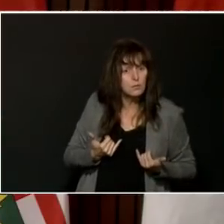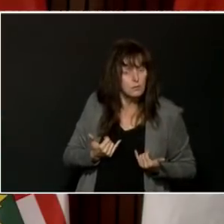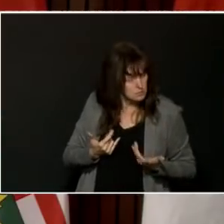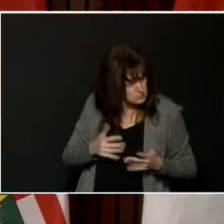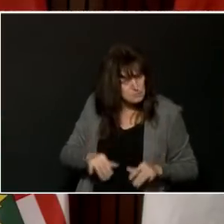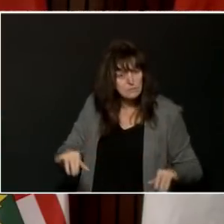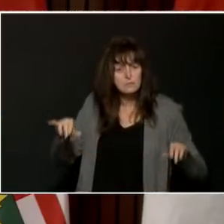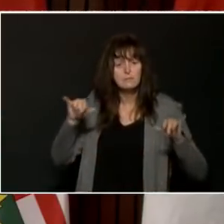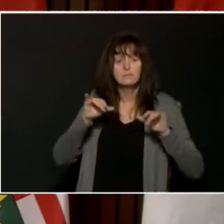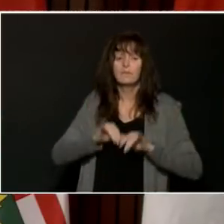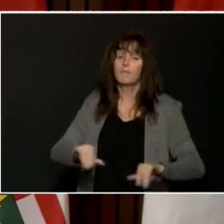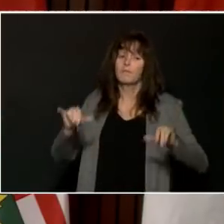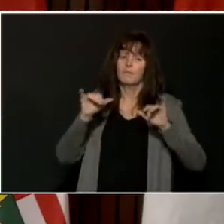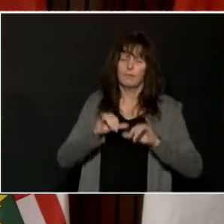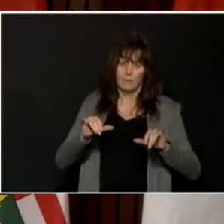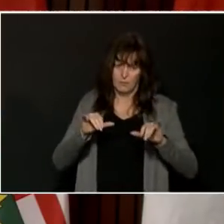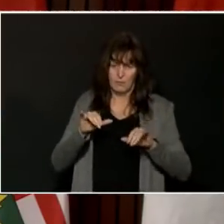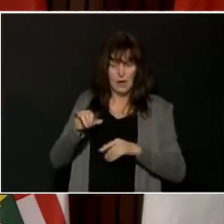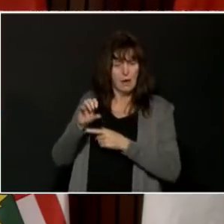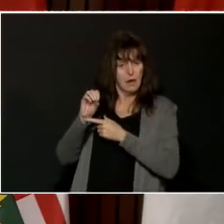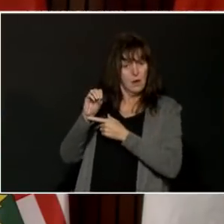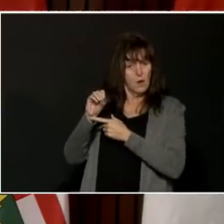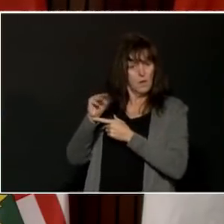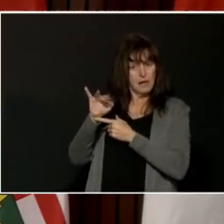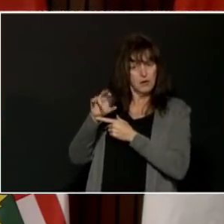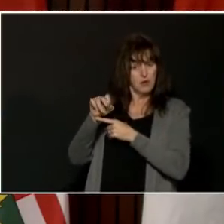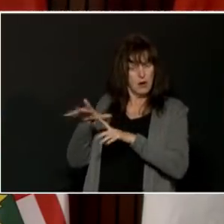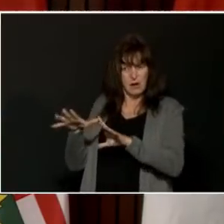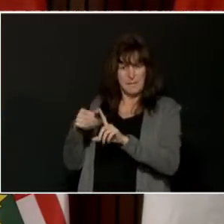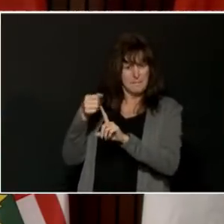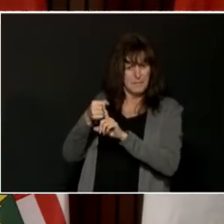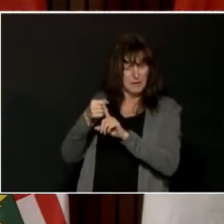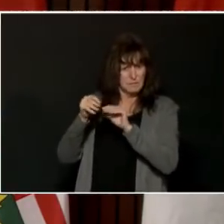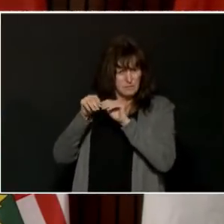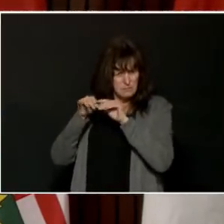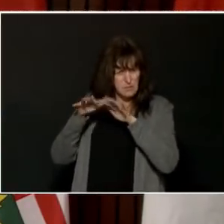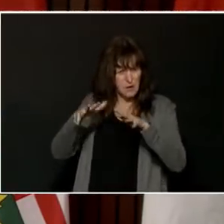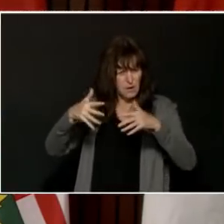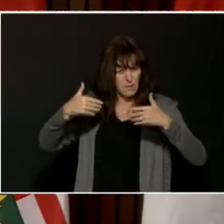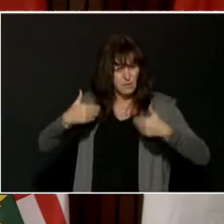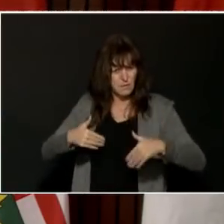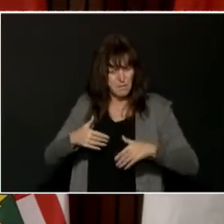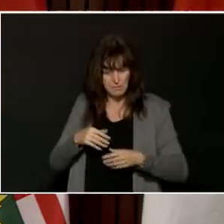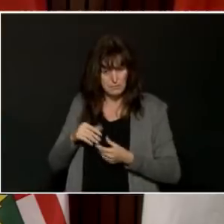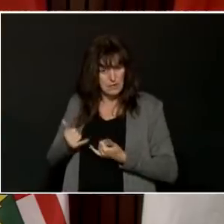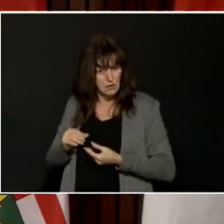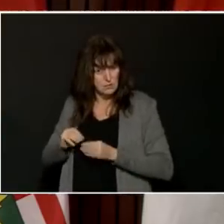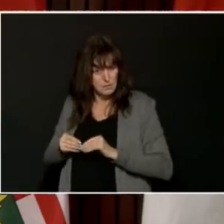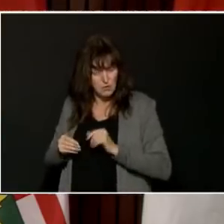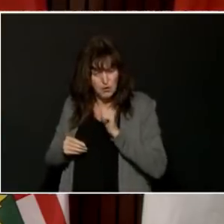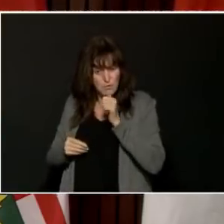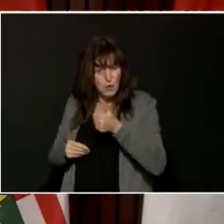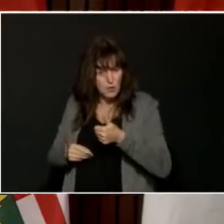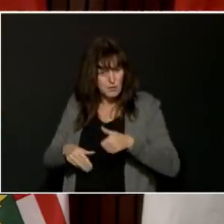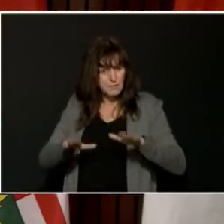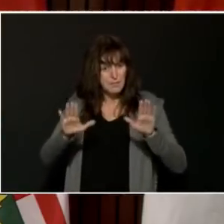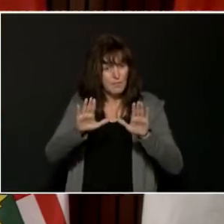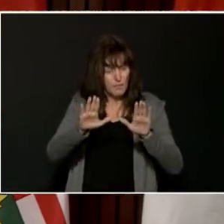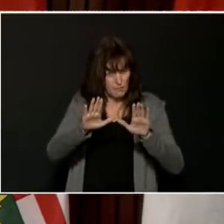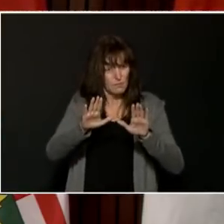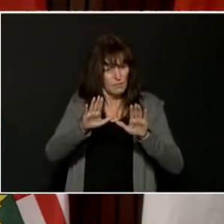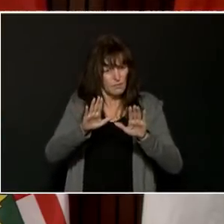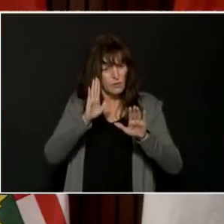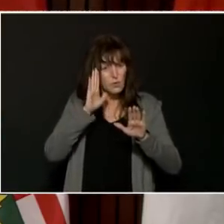spreads, the cases that we see today, the cases that we see tomorrow, the cases we see on Sunday, will be the hospitalizations